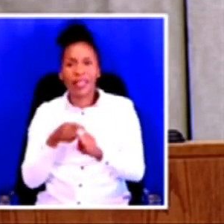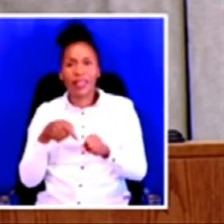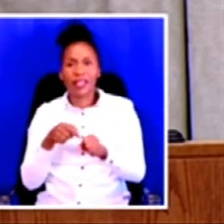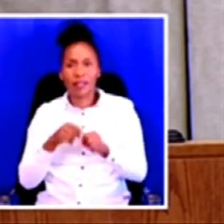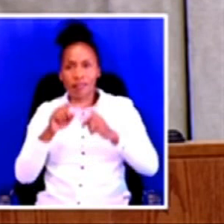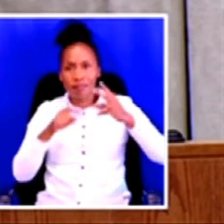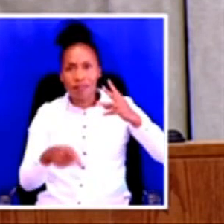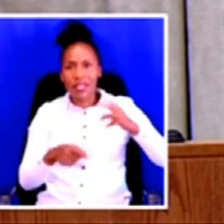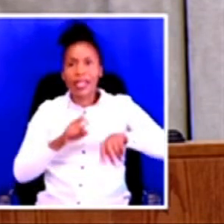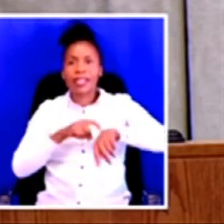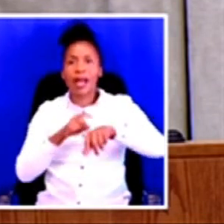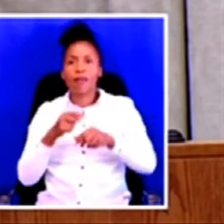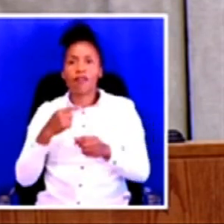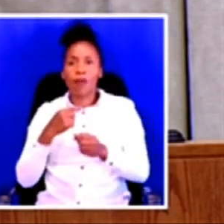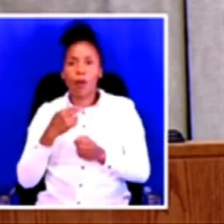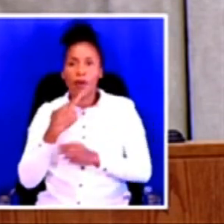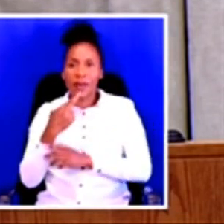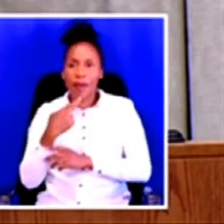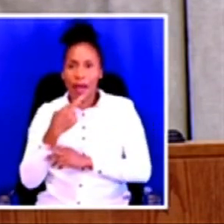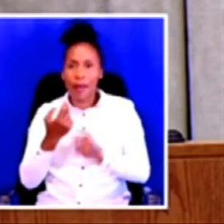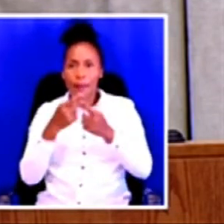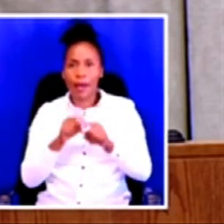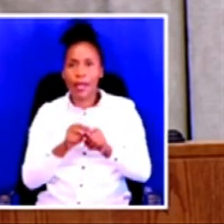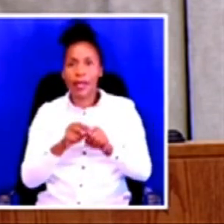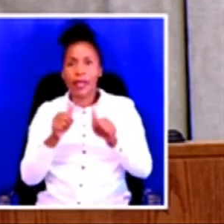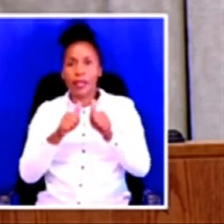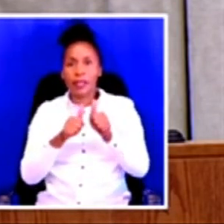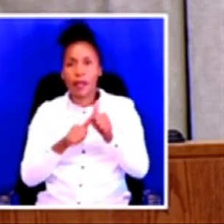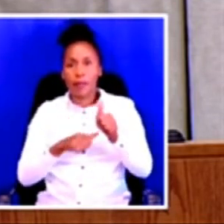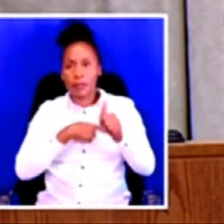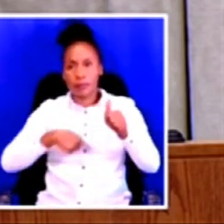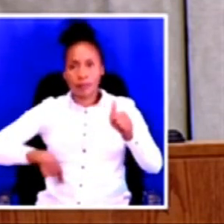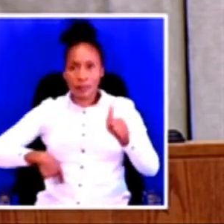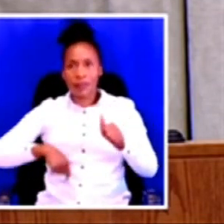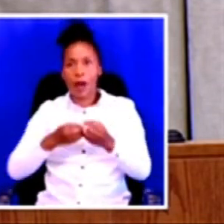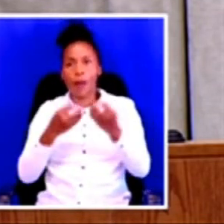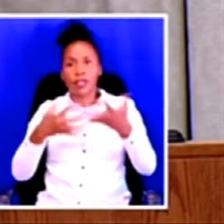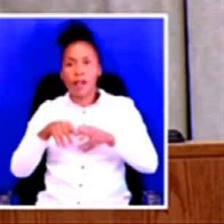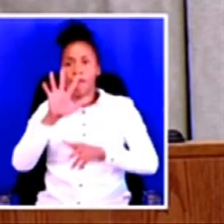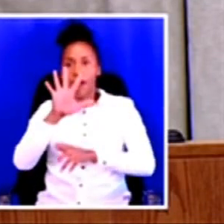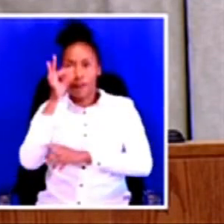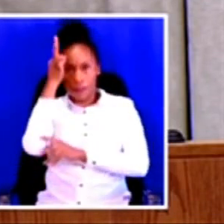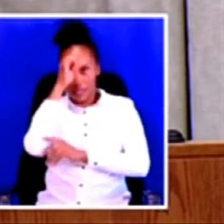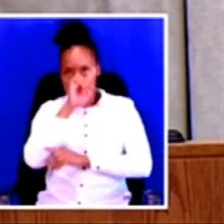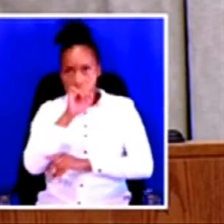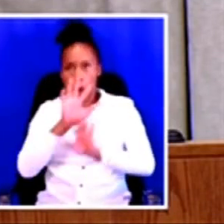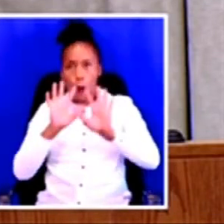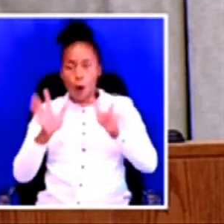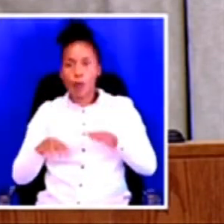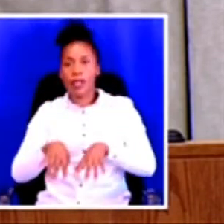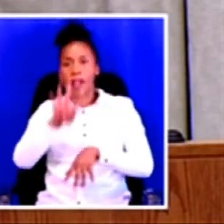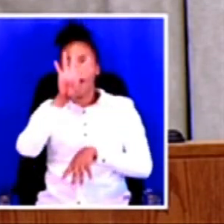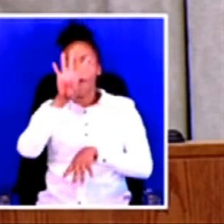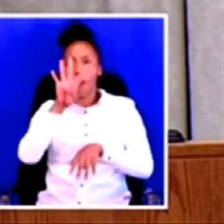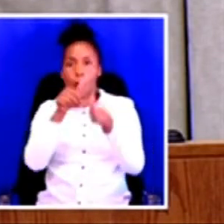for reply by the Deputy President to a question is 5 minutes. Only 4 supplementary questions